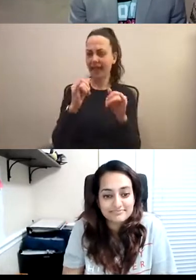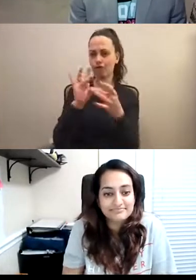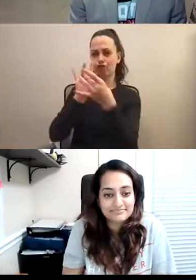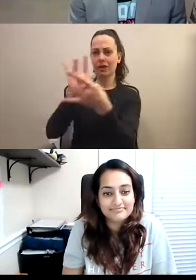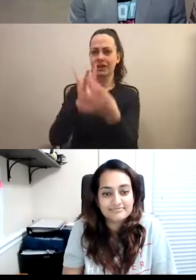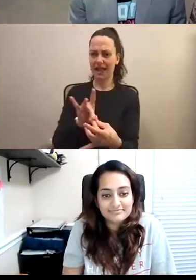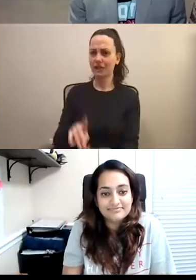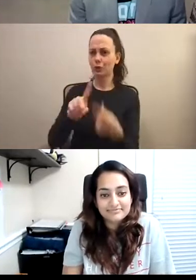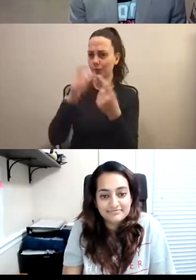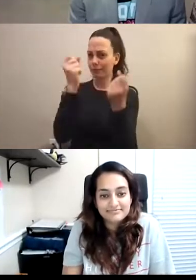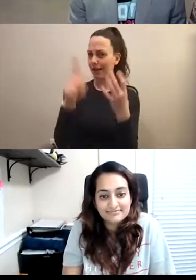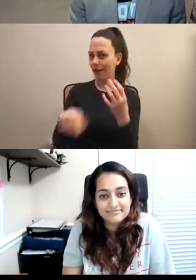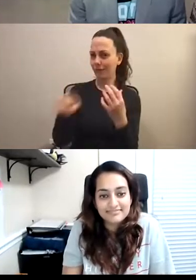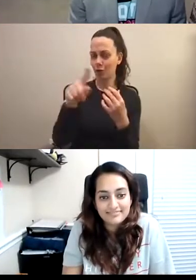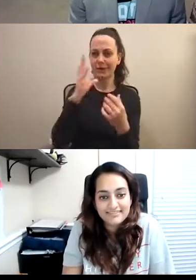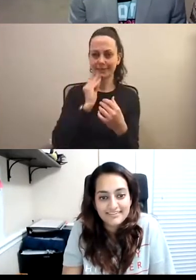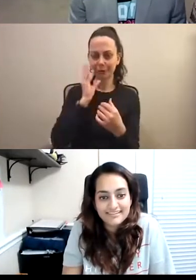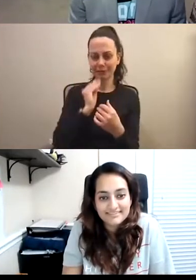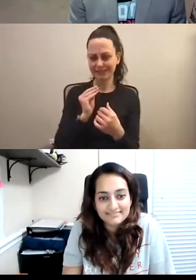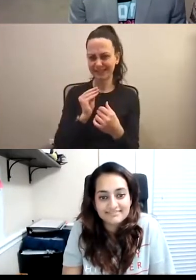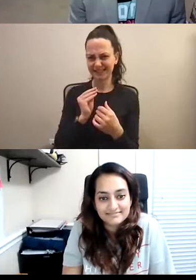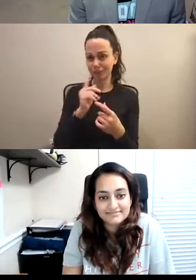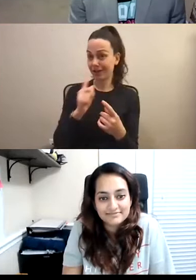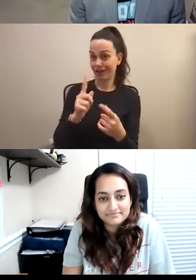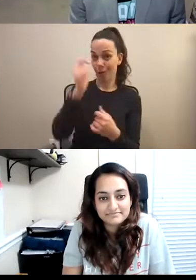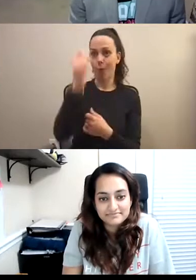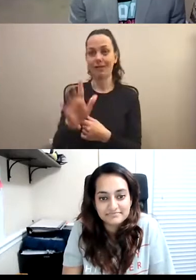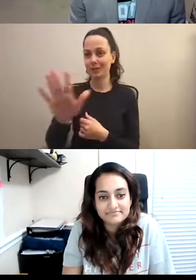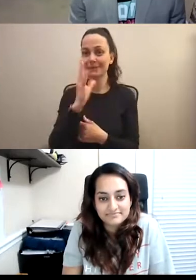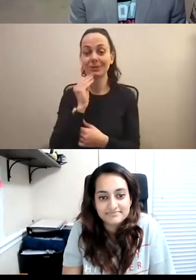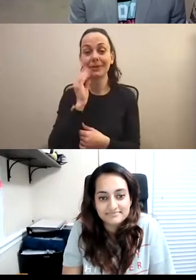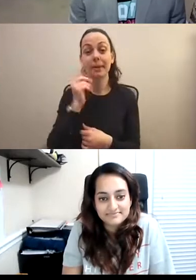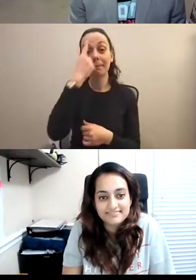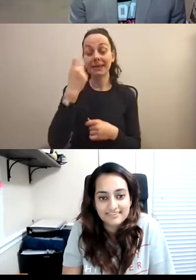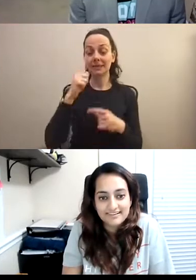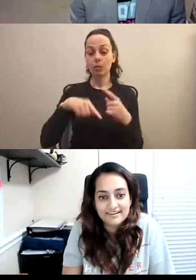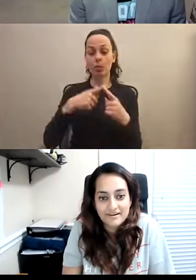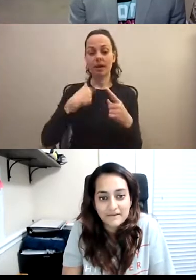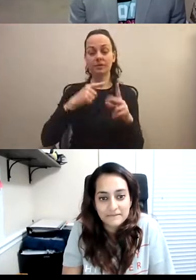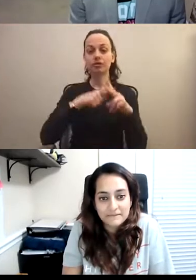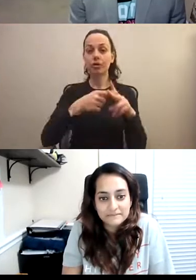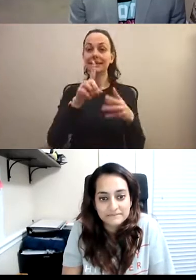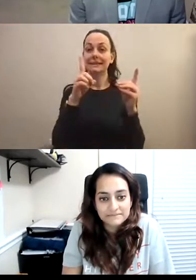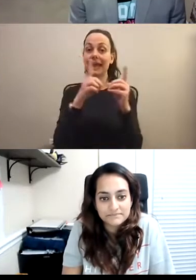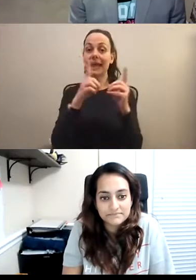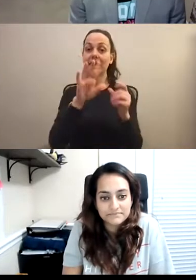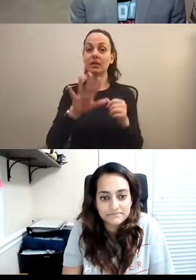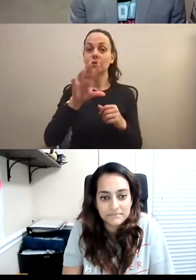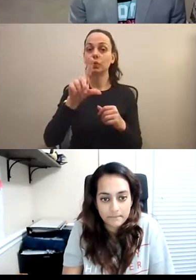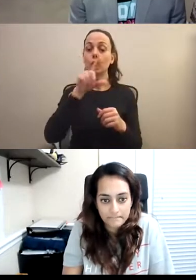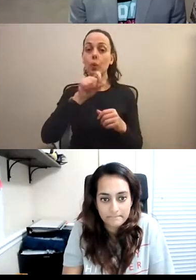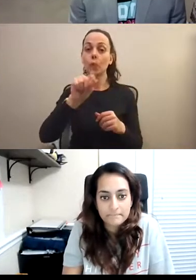to almost to every one of you, because when I started dating at 20, I